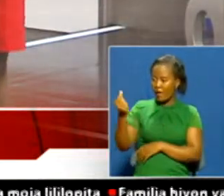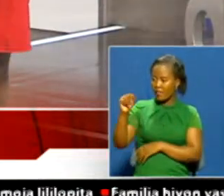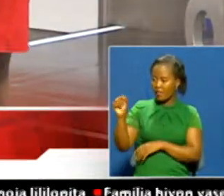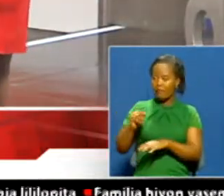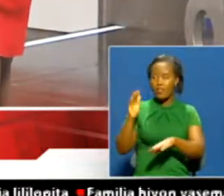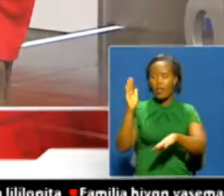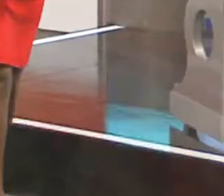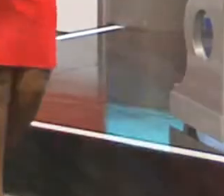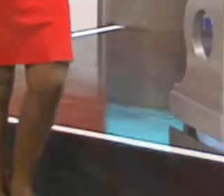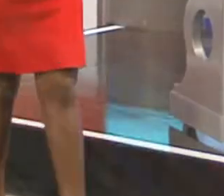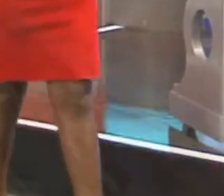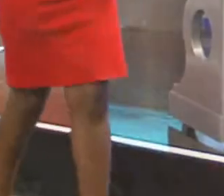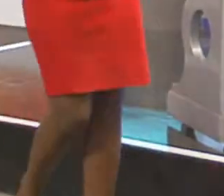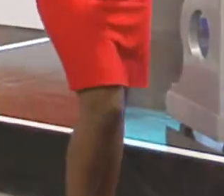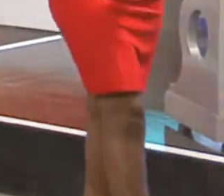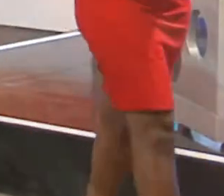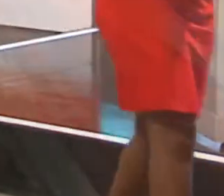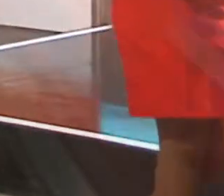usiku mwanana.